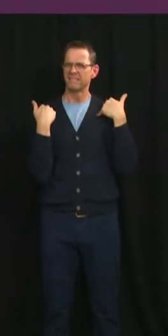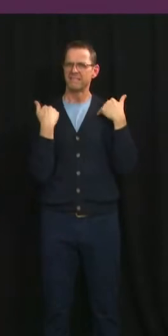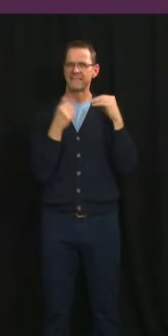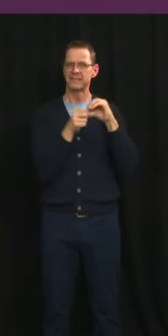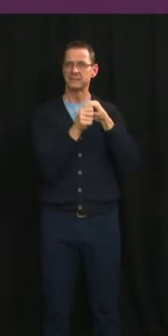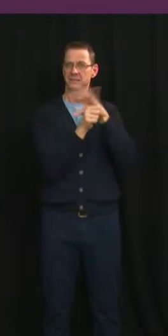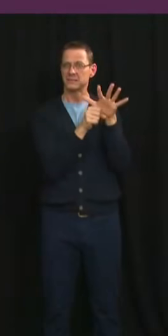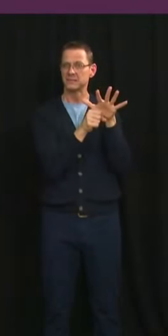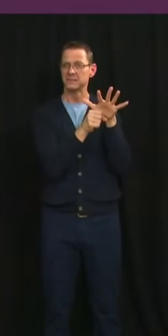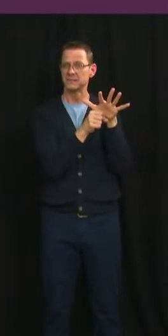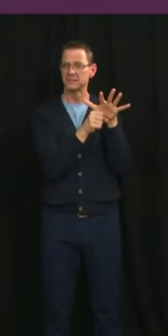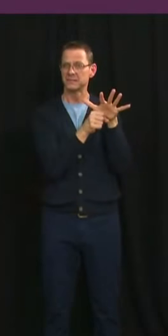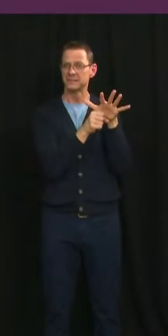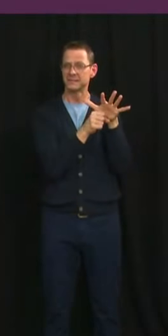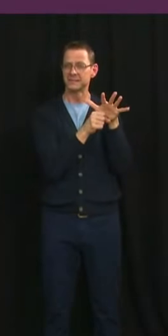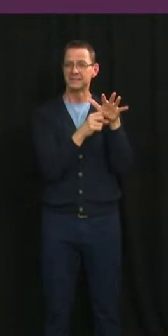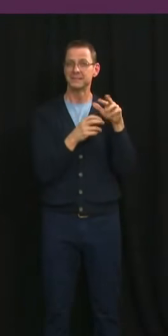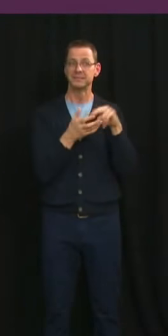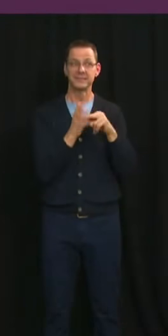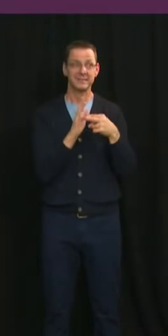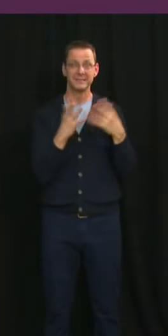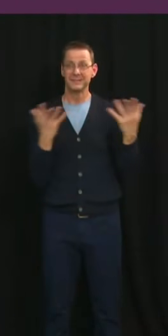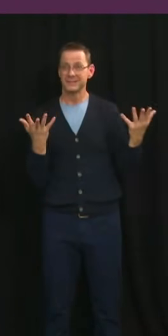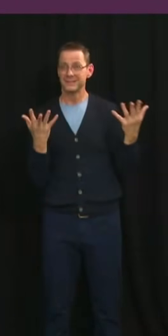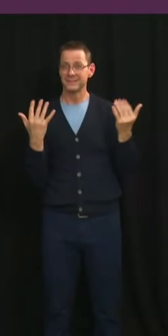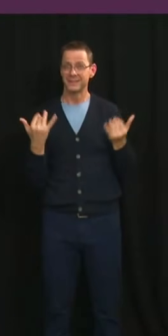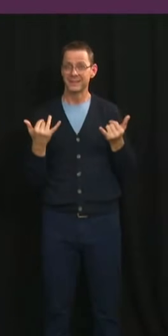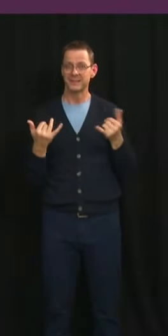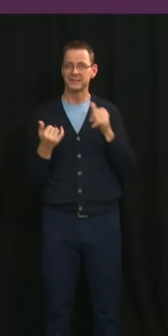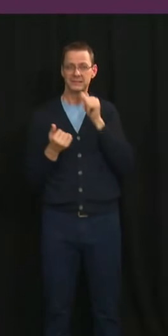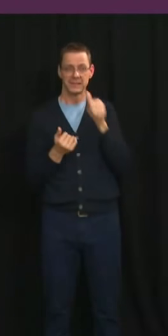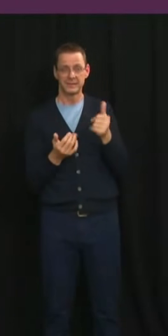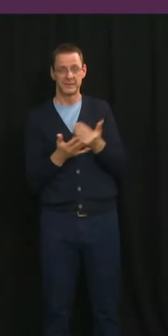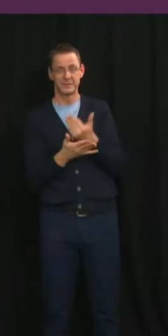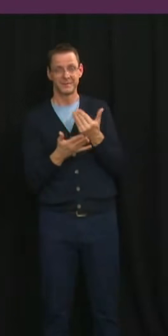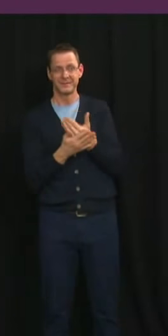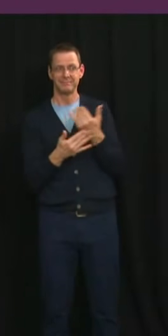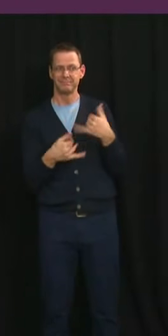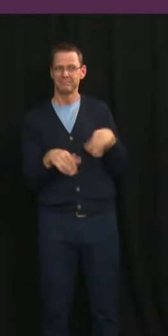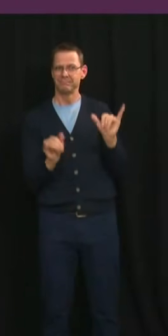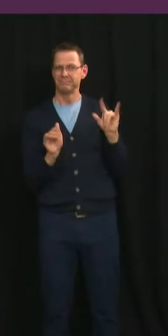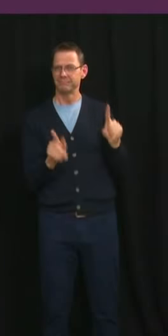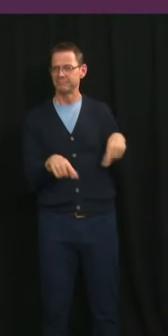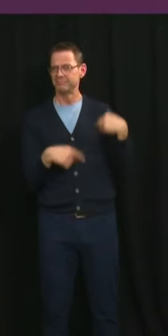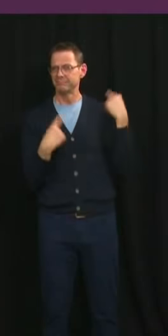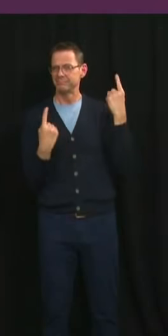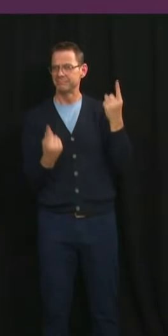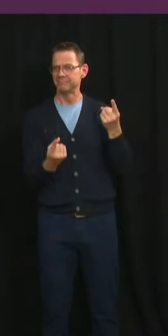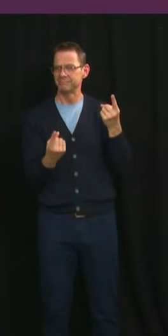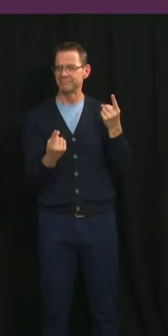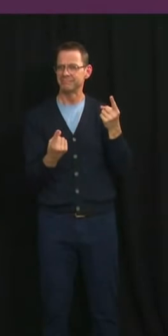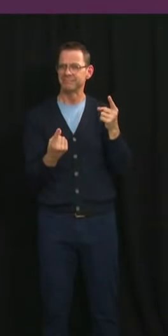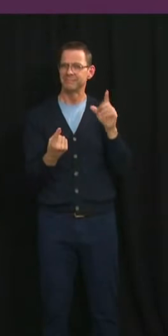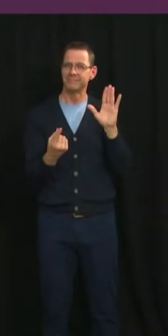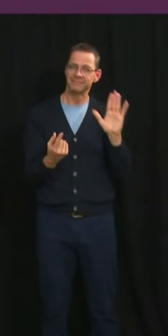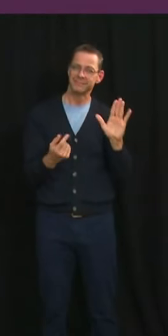something that has happened frequently in the past. And when we shared the information about the P1 outbreak on the weekend, it